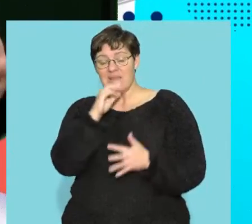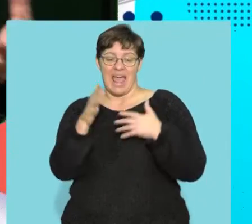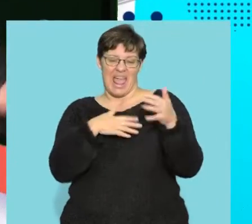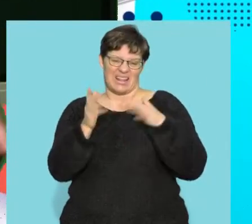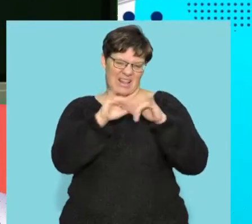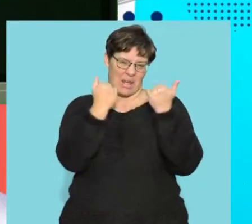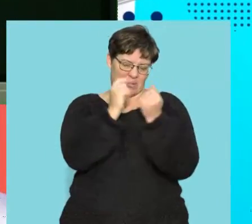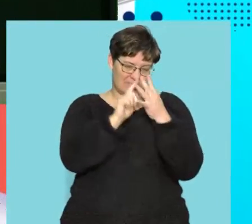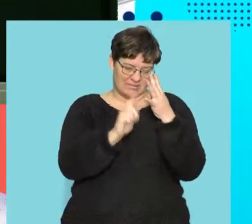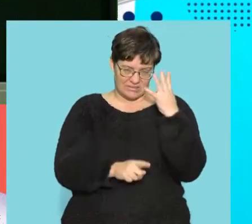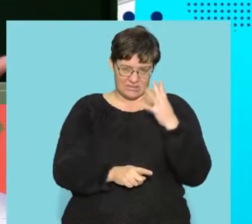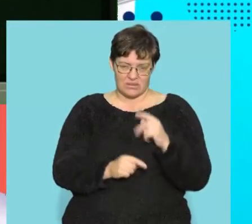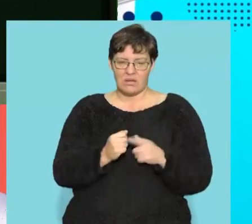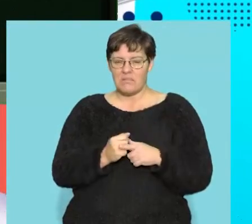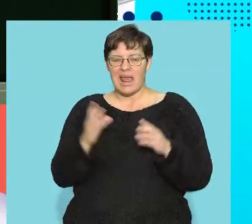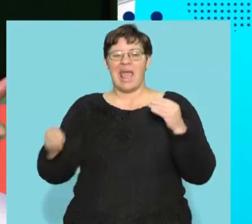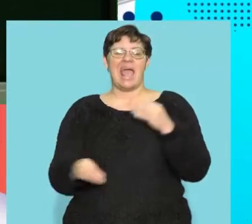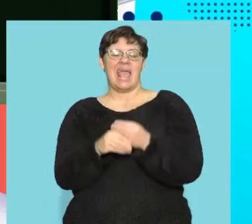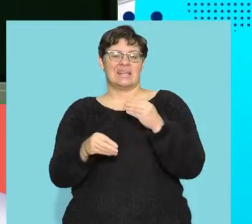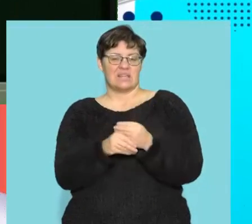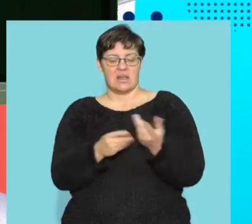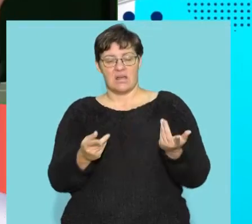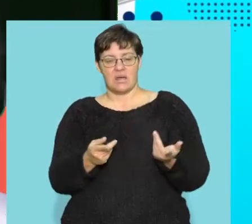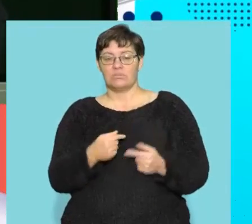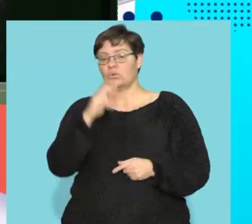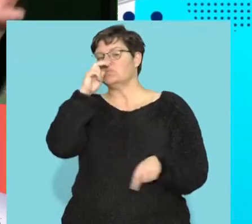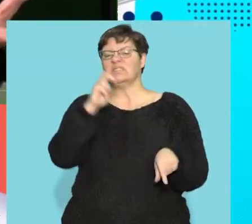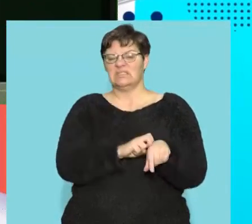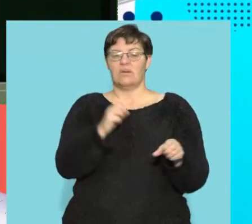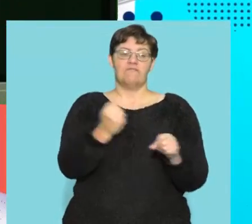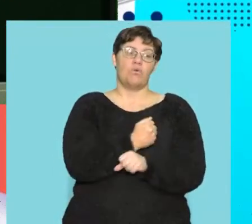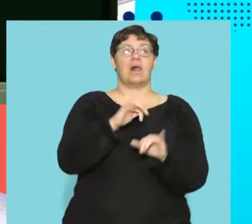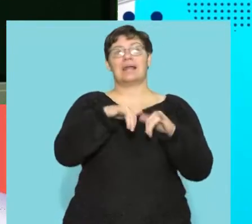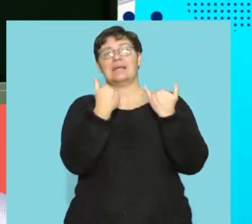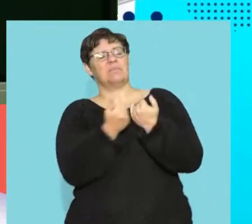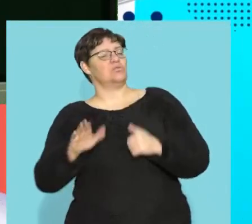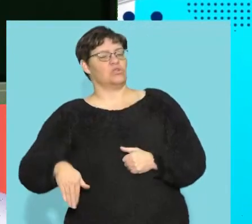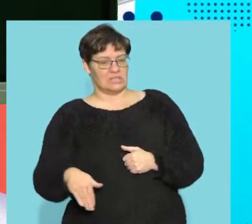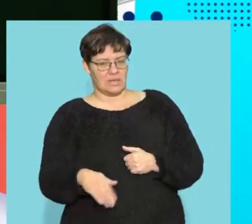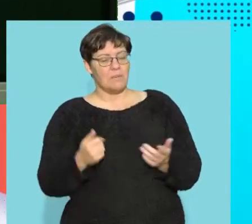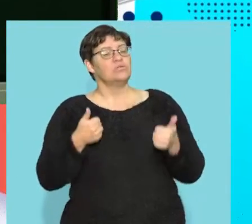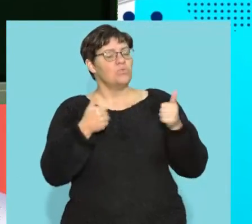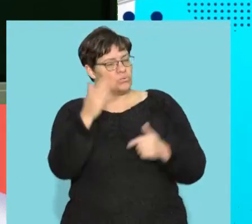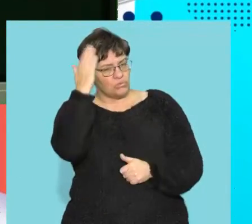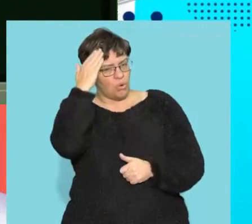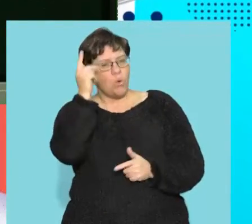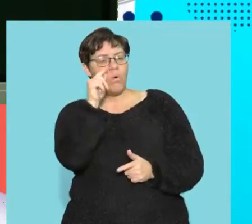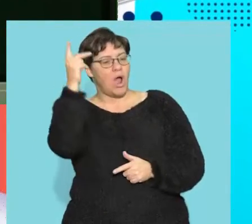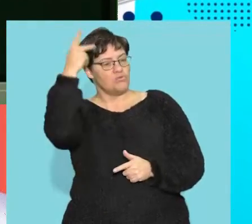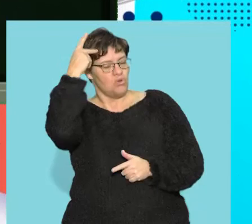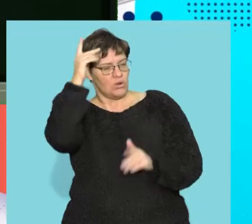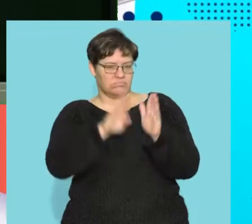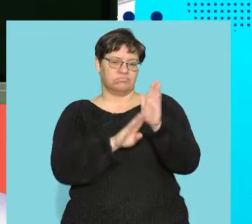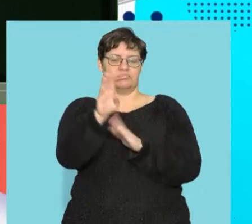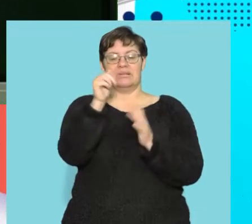So we just thought a bit of extra, although you don't have to know about companies, but it's good to know. It increases your knowledge on